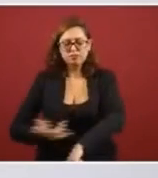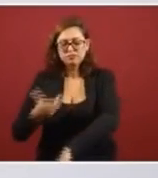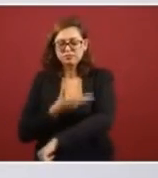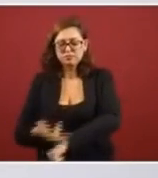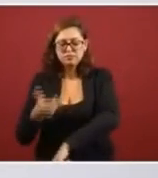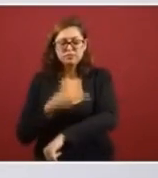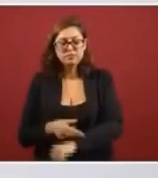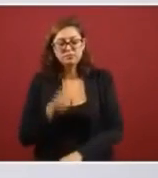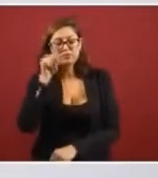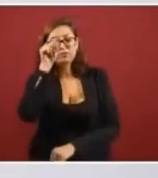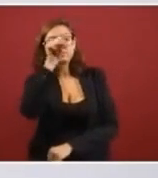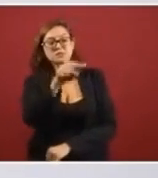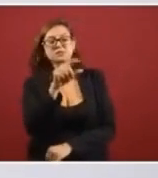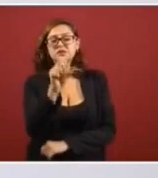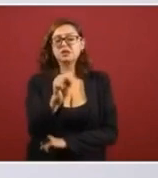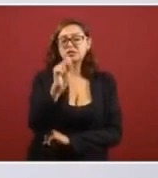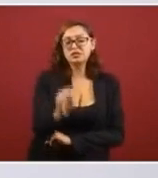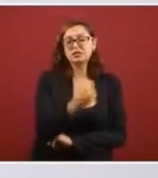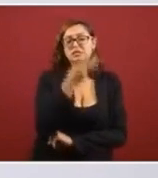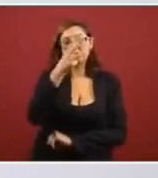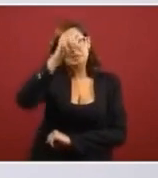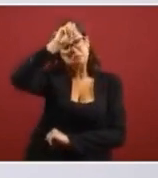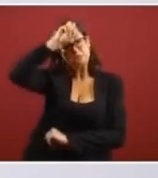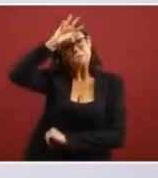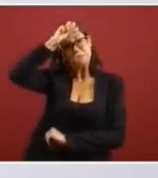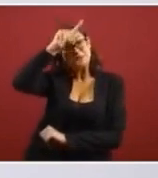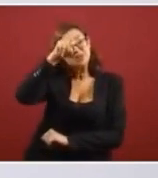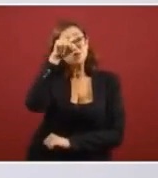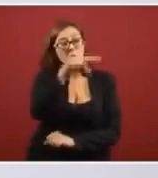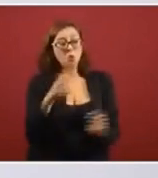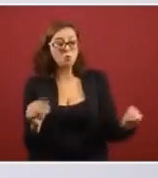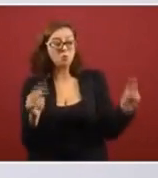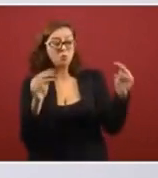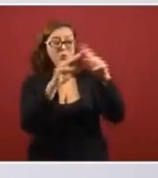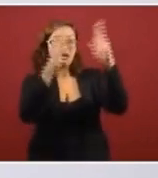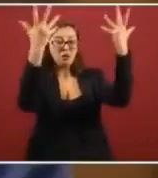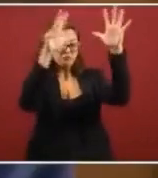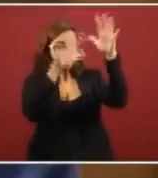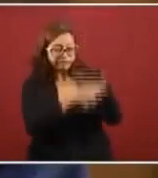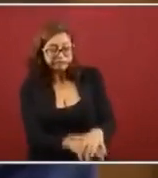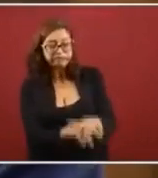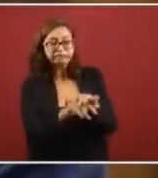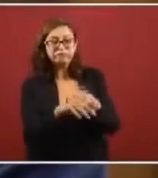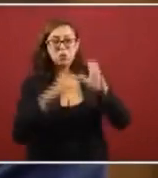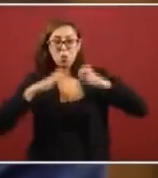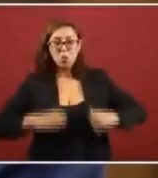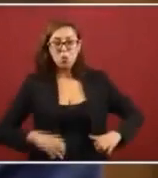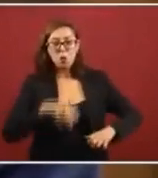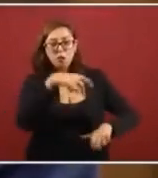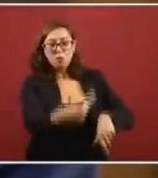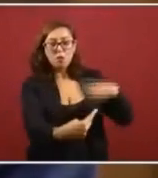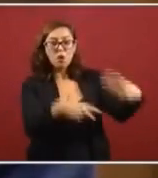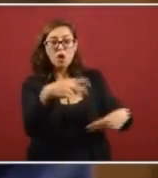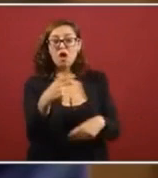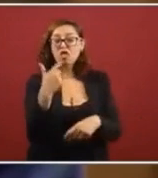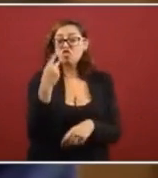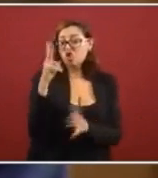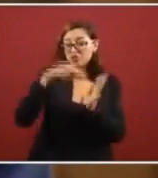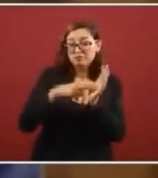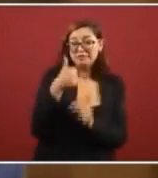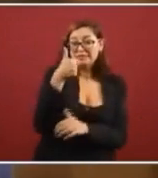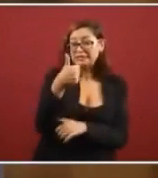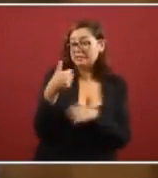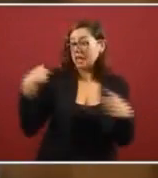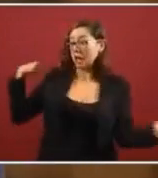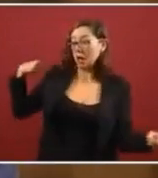and they've been doing the preparation for to try to rescue the people